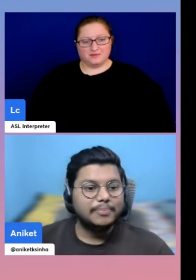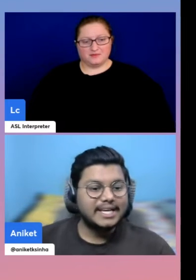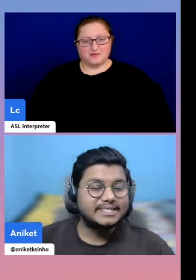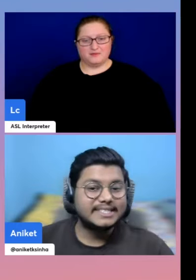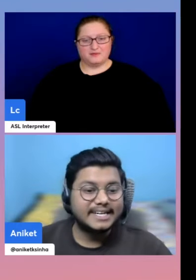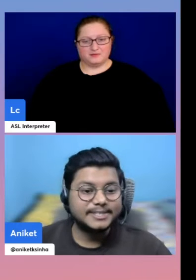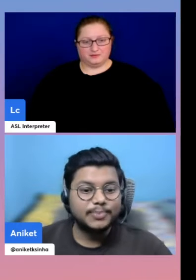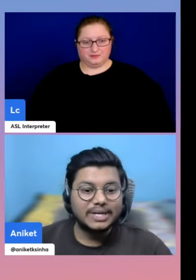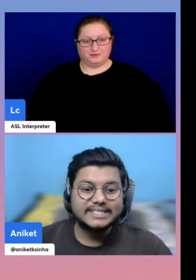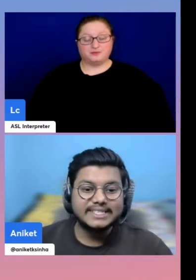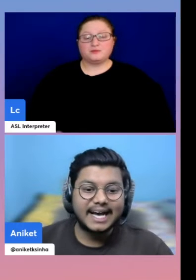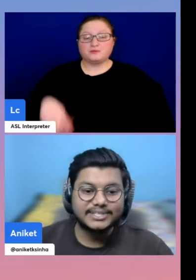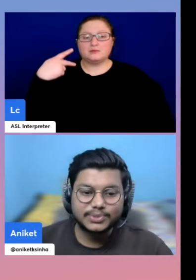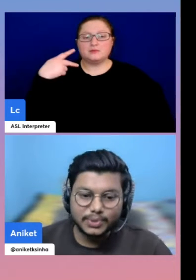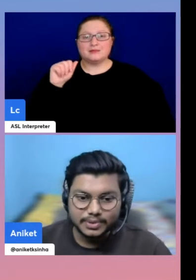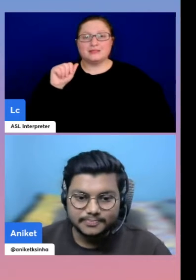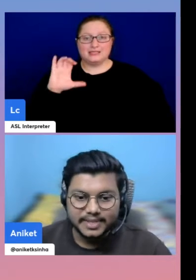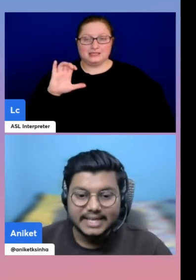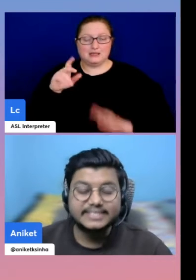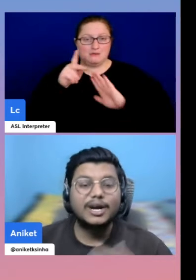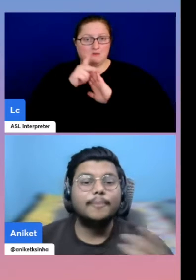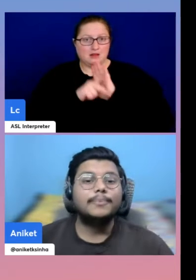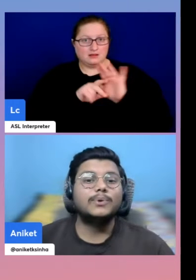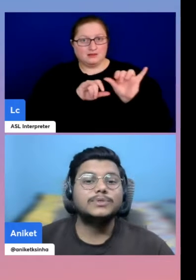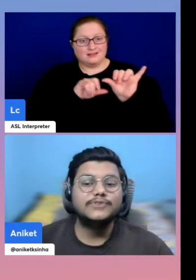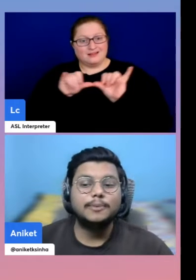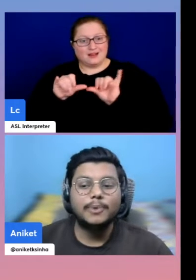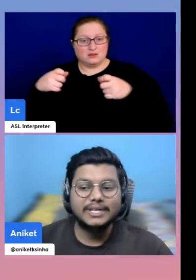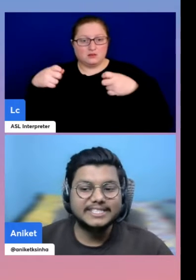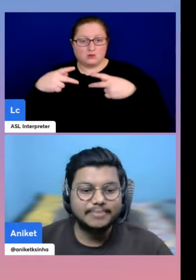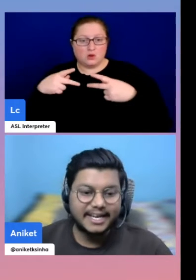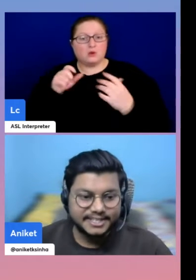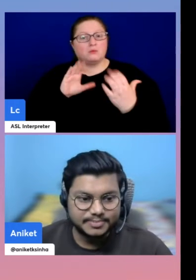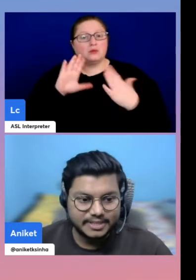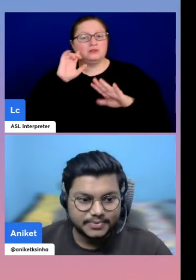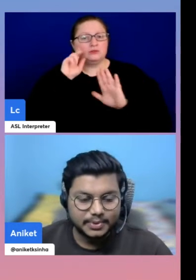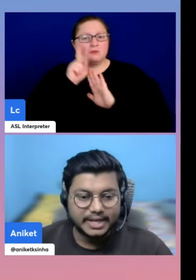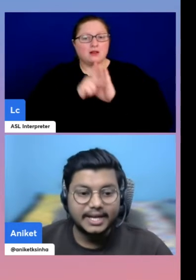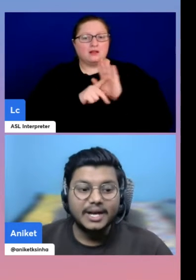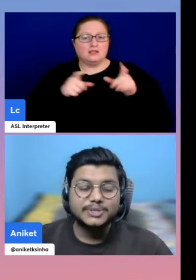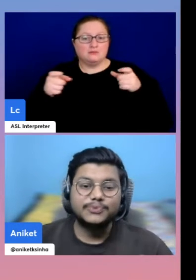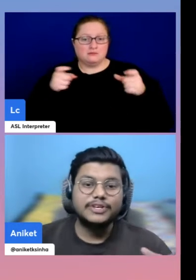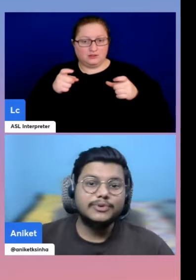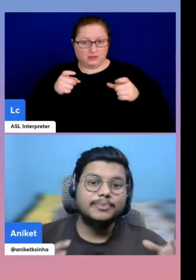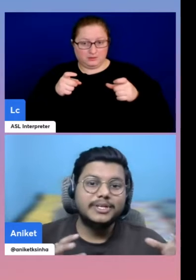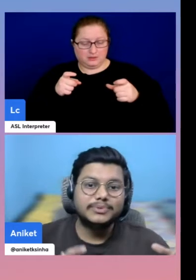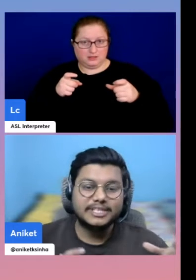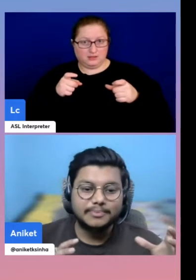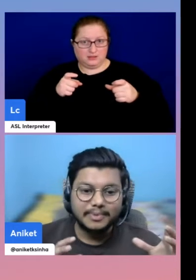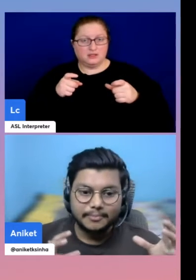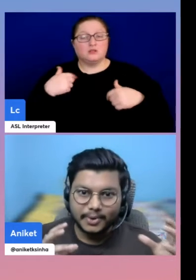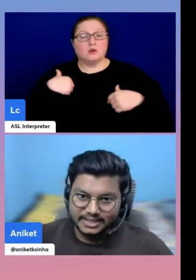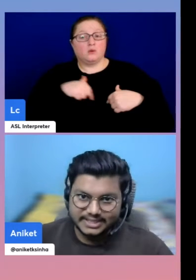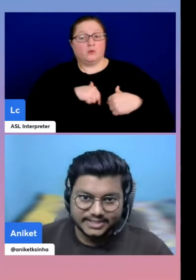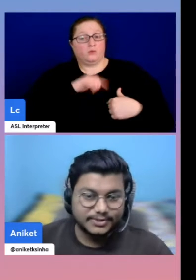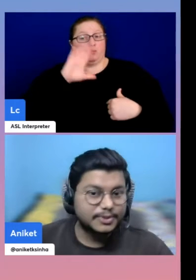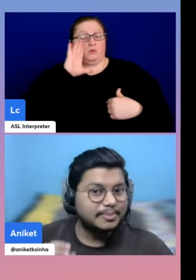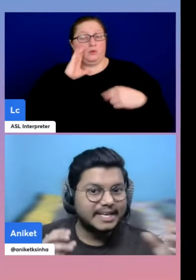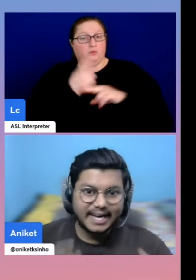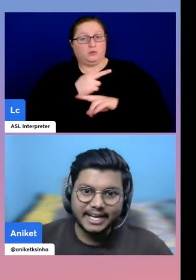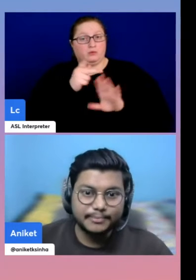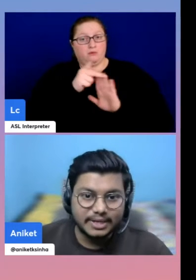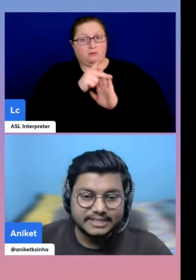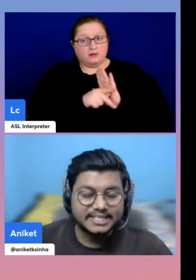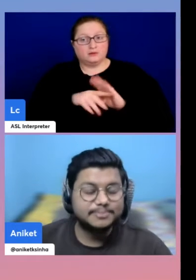So PAC, that is policy as code, is an approach for policy management. Okay. So we would be using policies, we